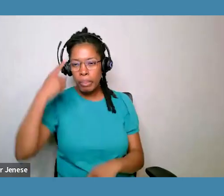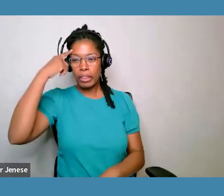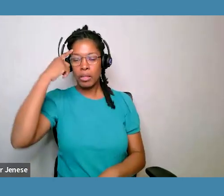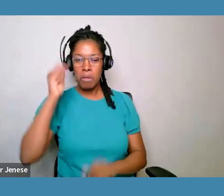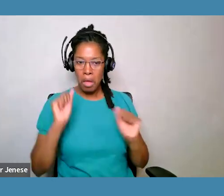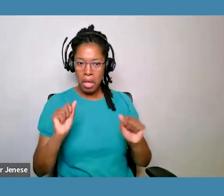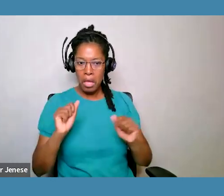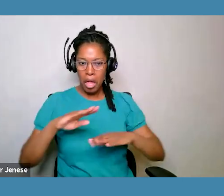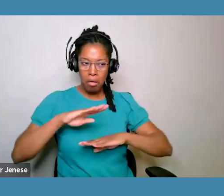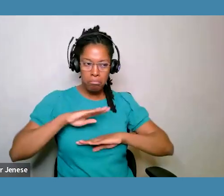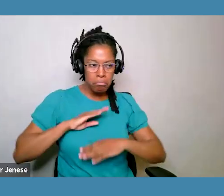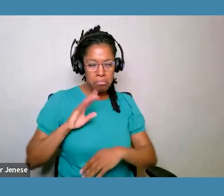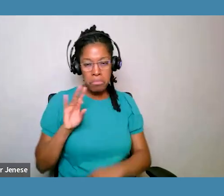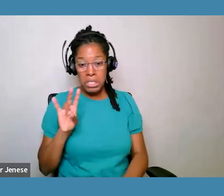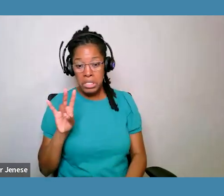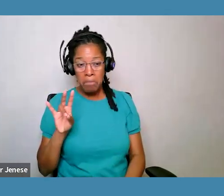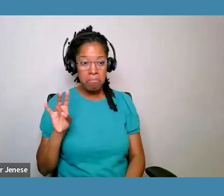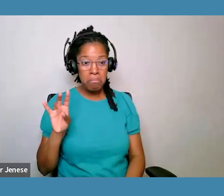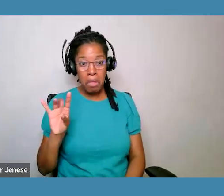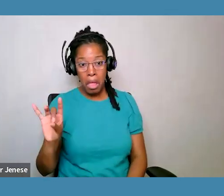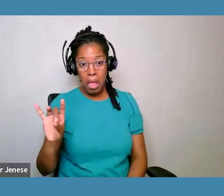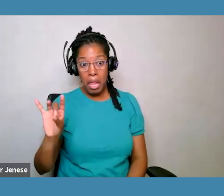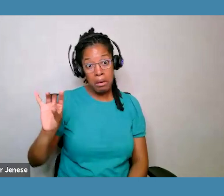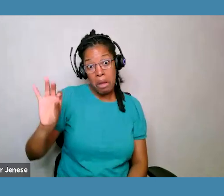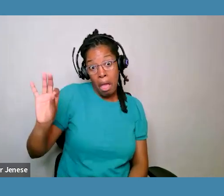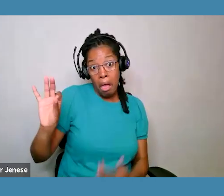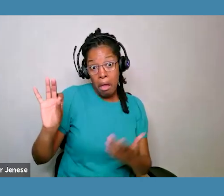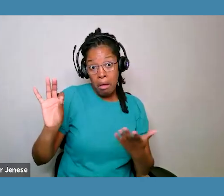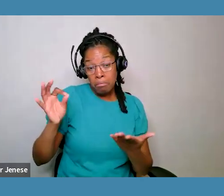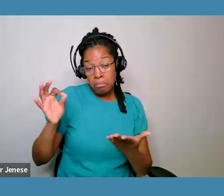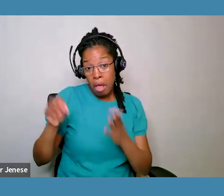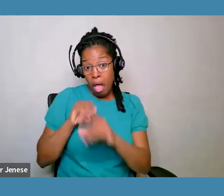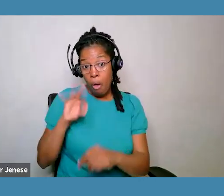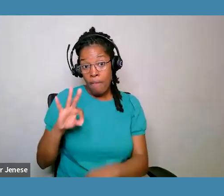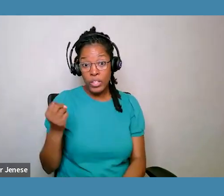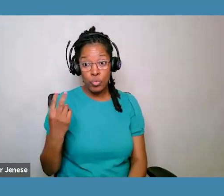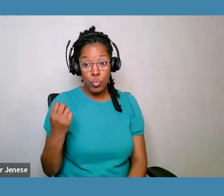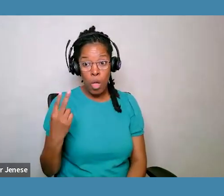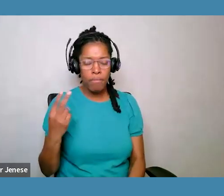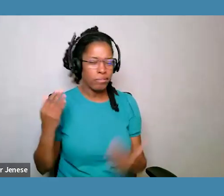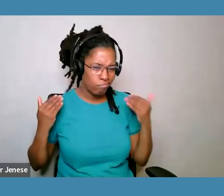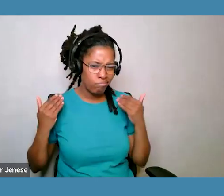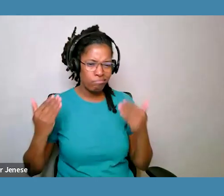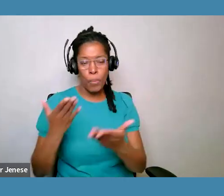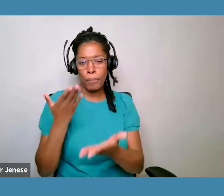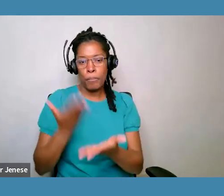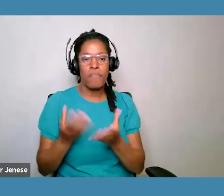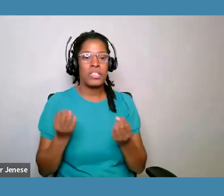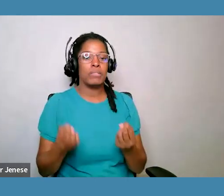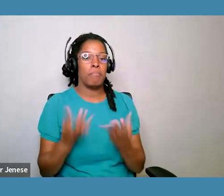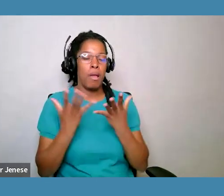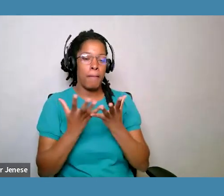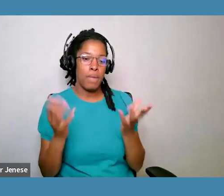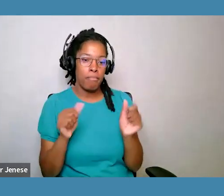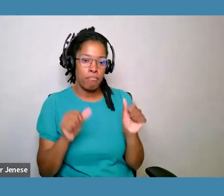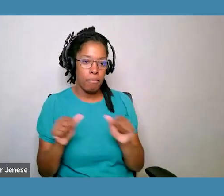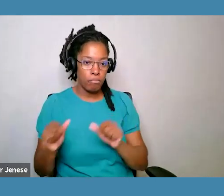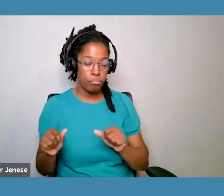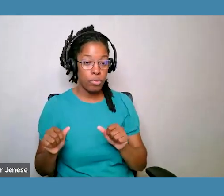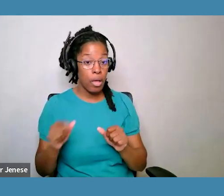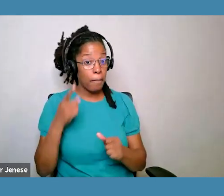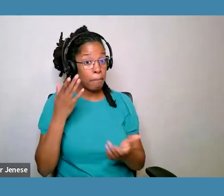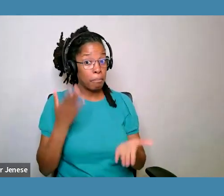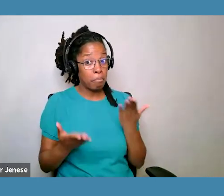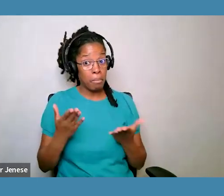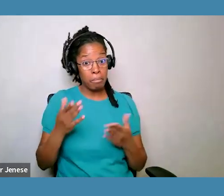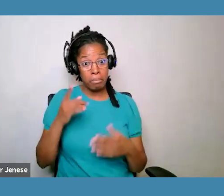prove 7 or 8 or 9, however many, go try to prove as many as you can, because they may disagree